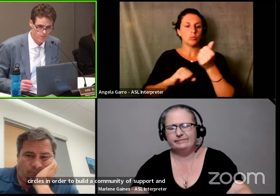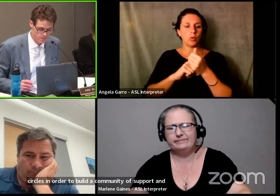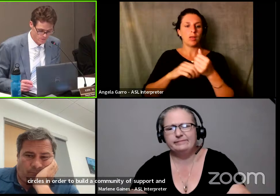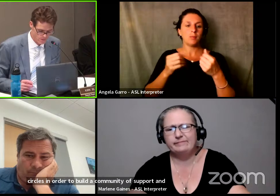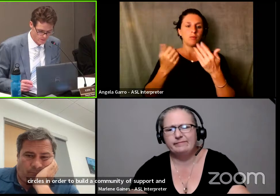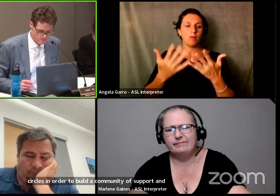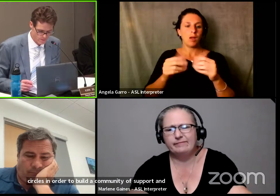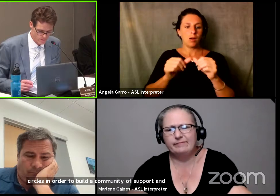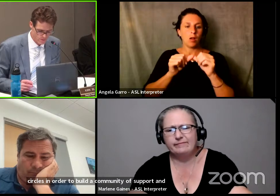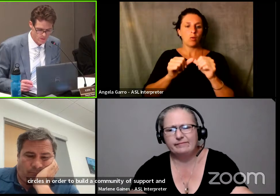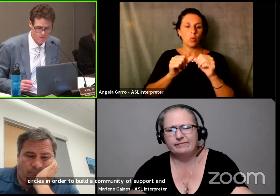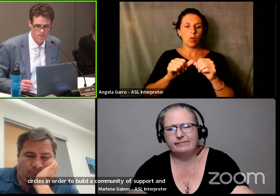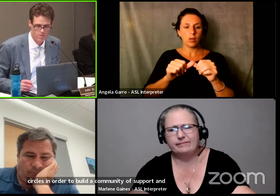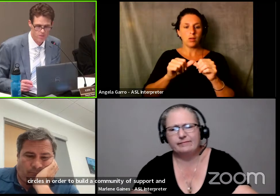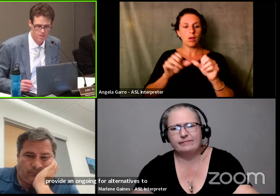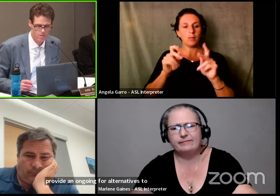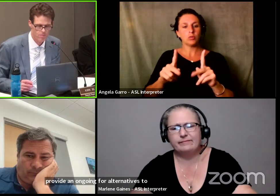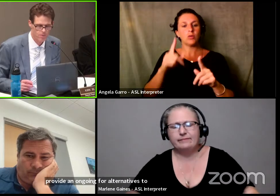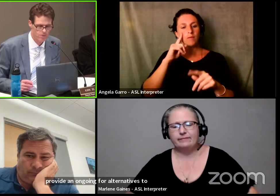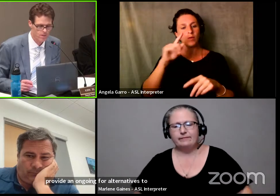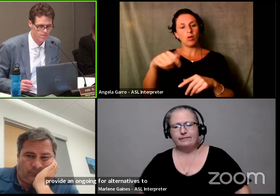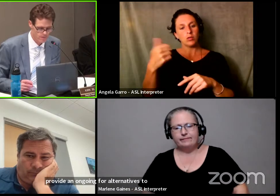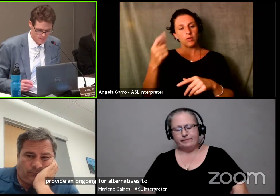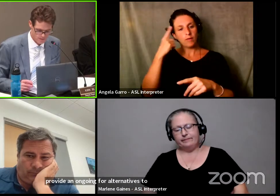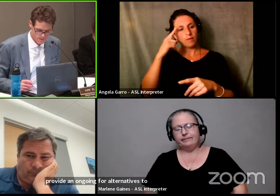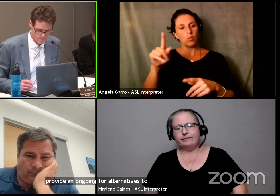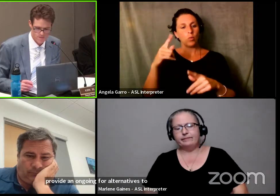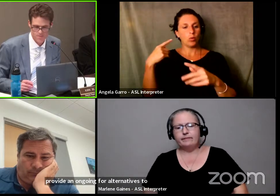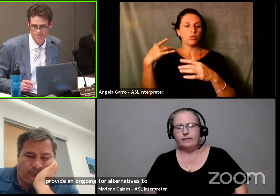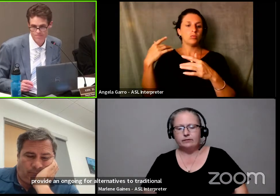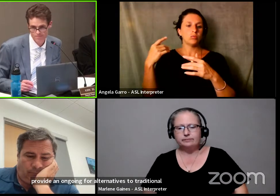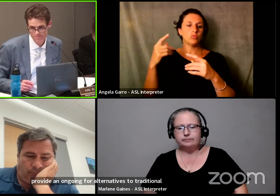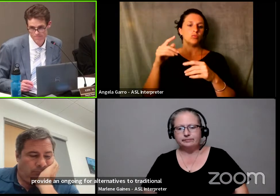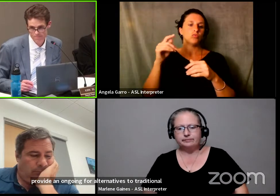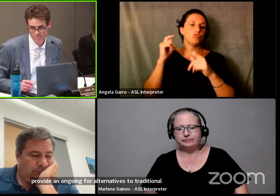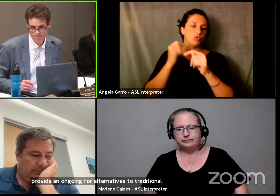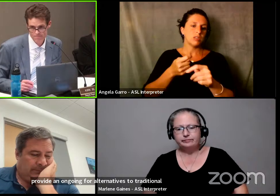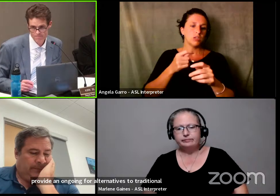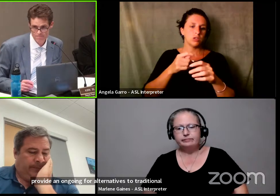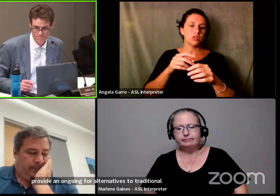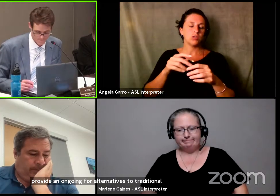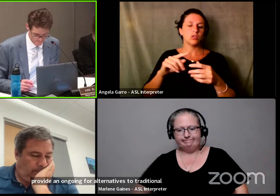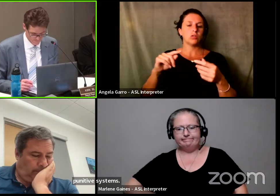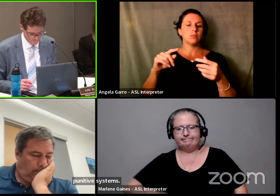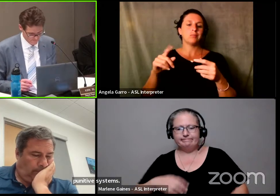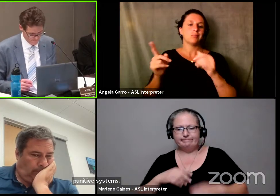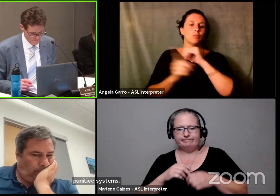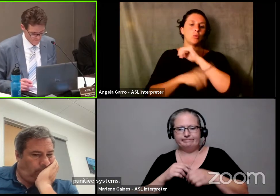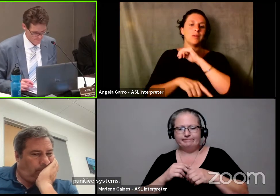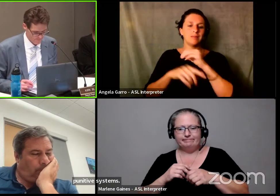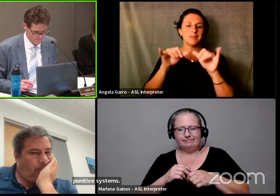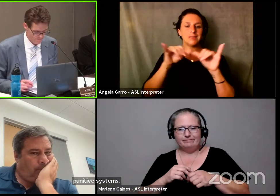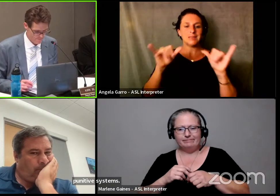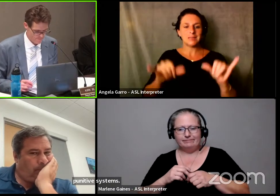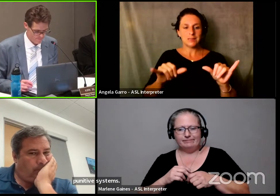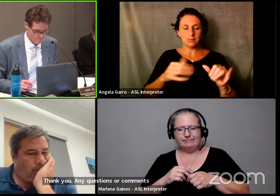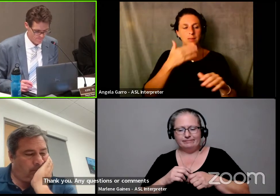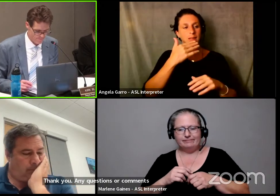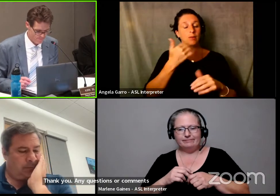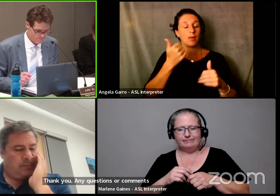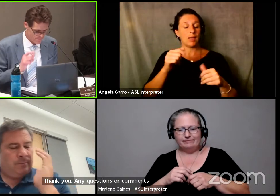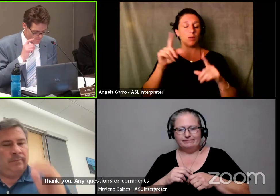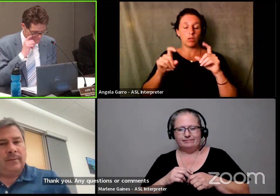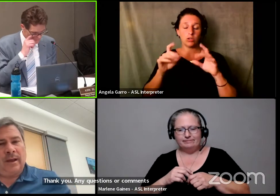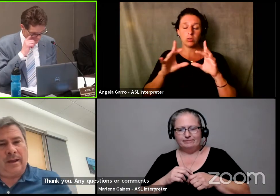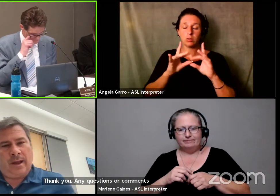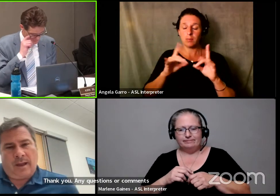opportunity for alternatives to traditional punitive systems. Thank you. Any questions or comments from the public? There